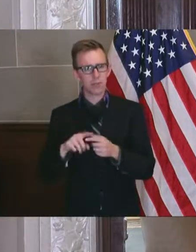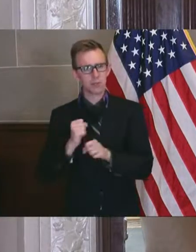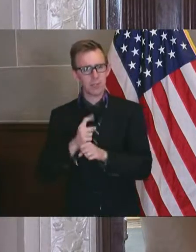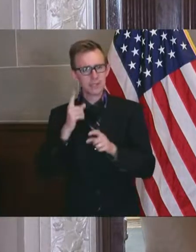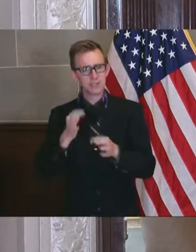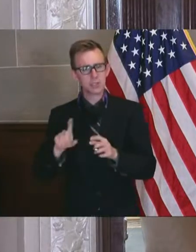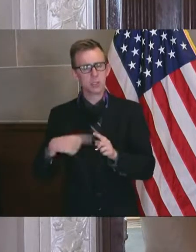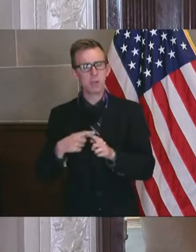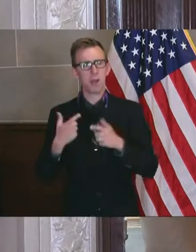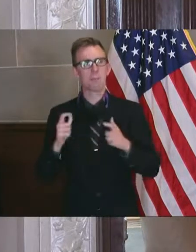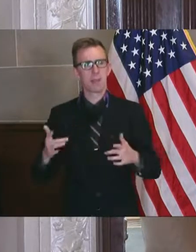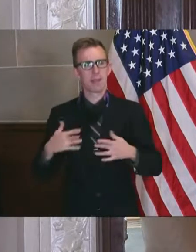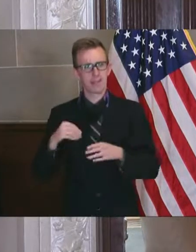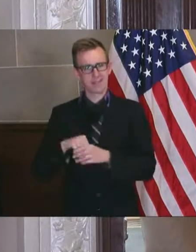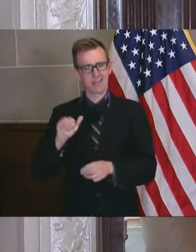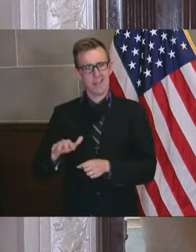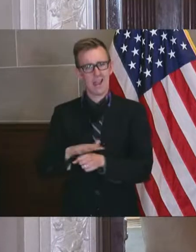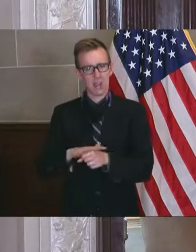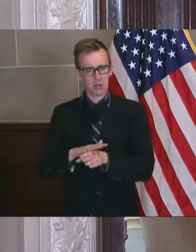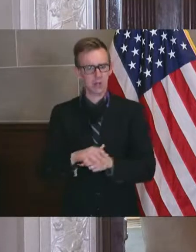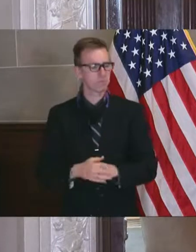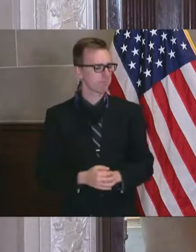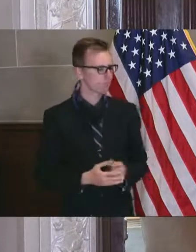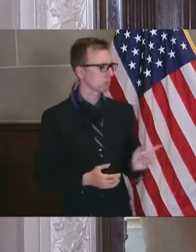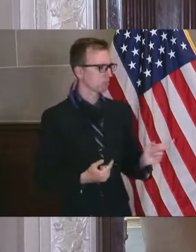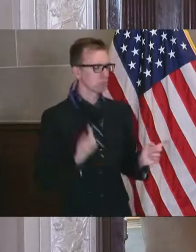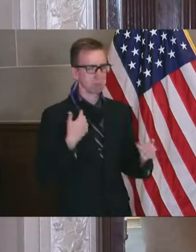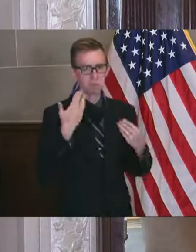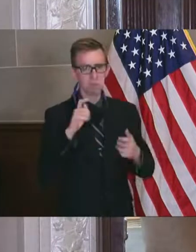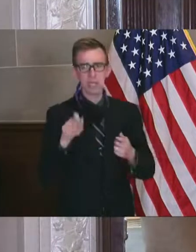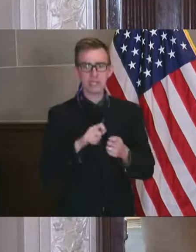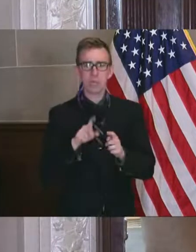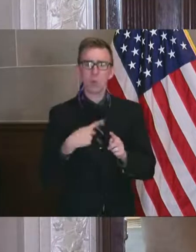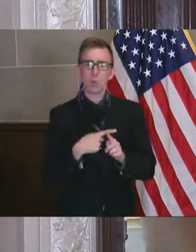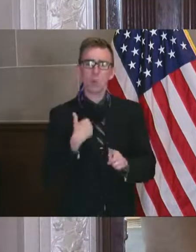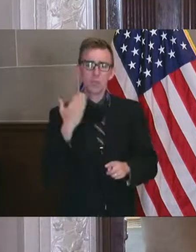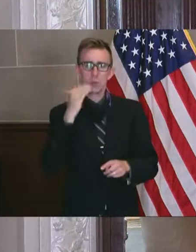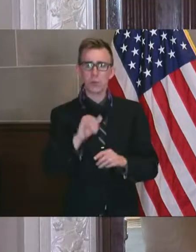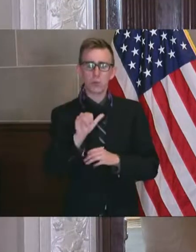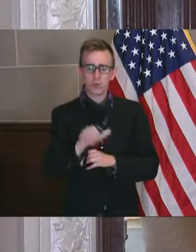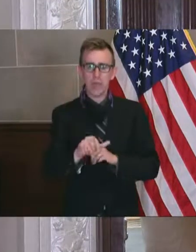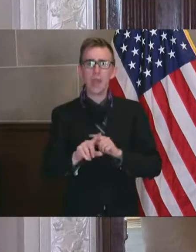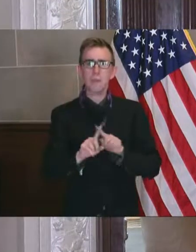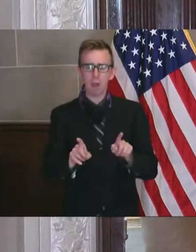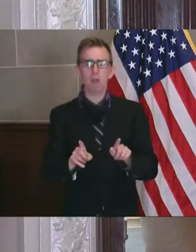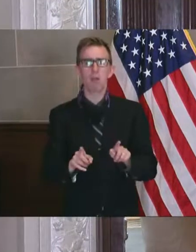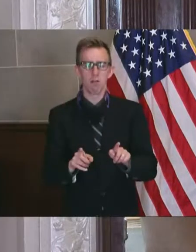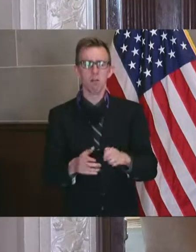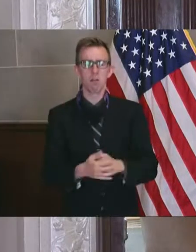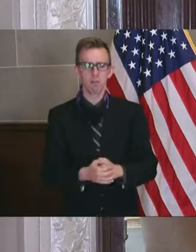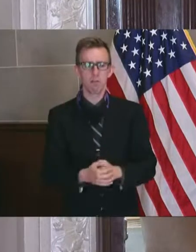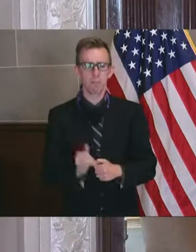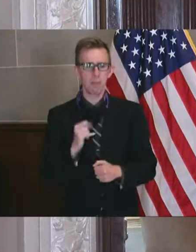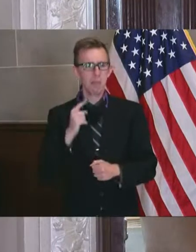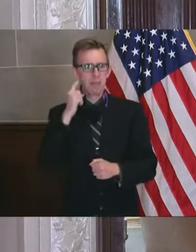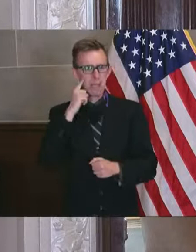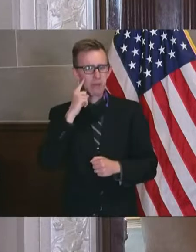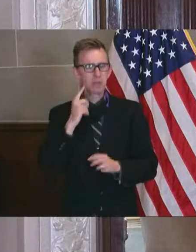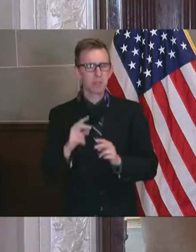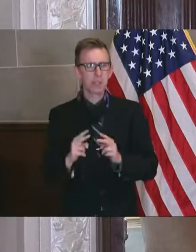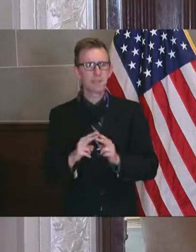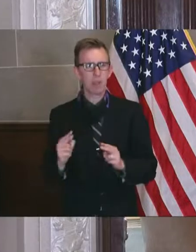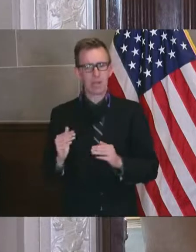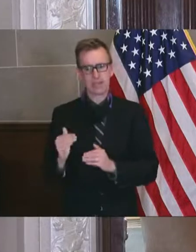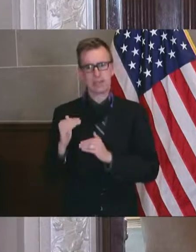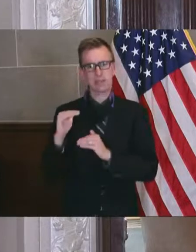big events in their area? Well, I don't know exactly when we knew that, but I don't think it's I think it was a very